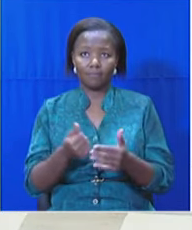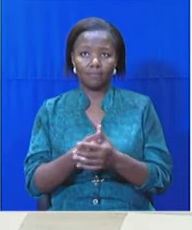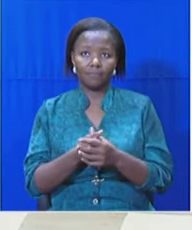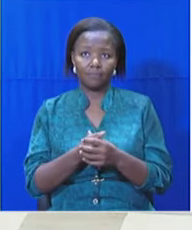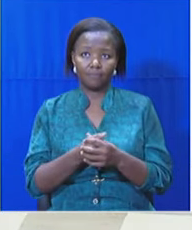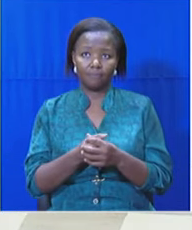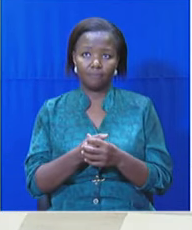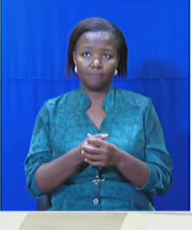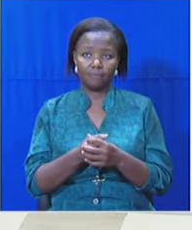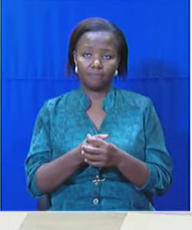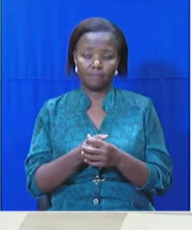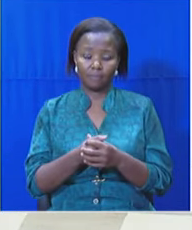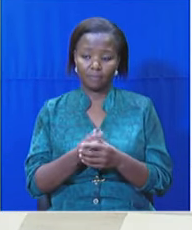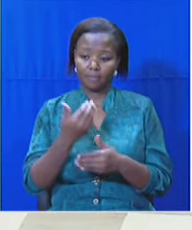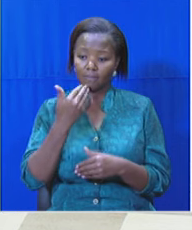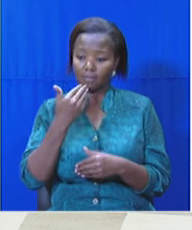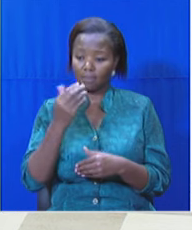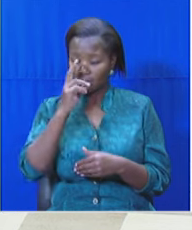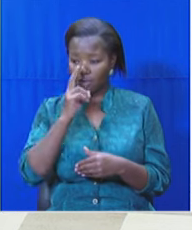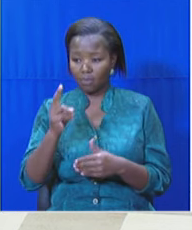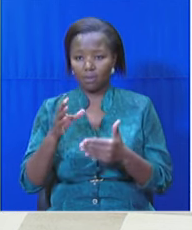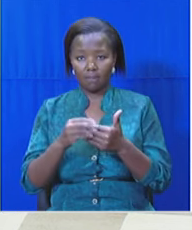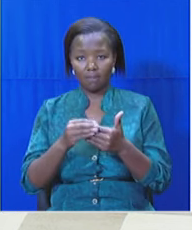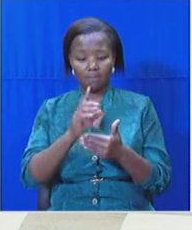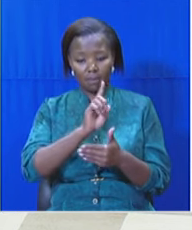Thank you, Honorable Member. Honorable Madisha.